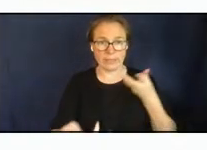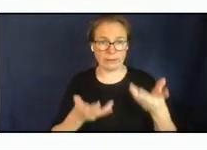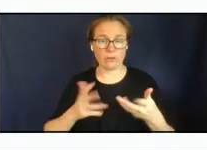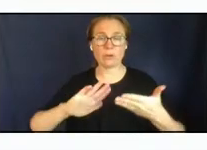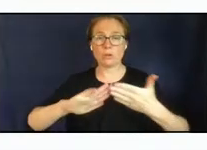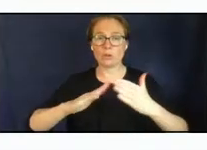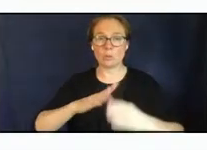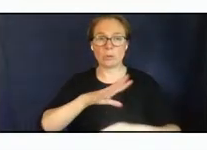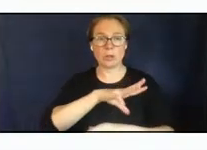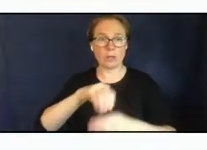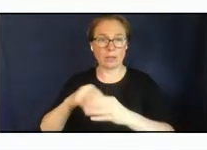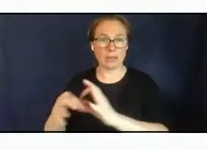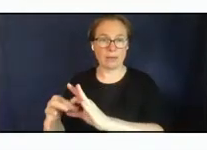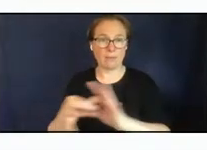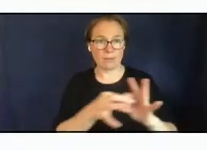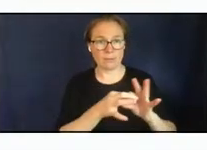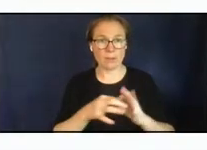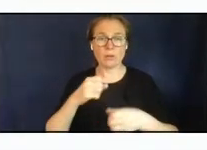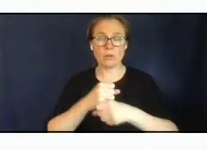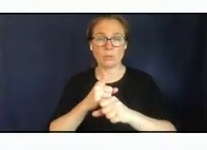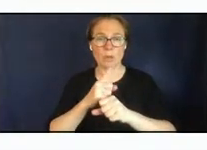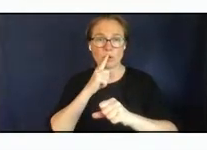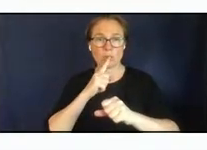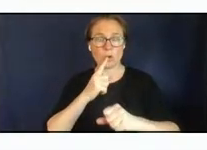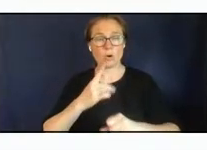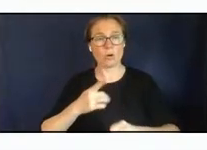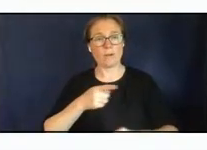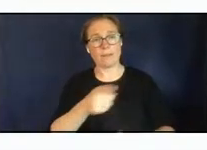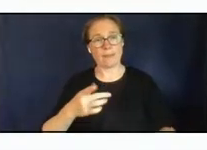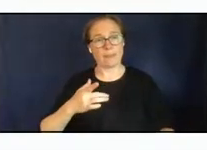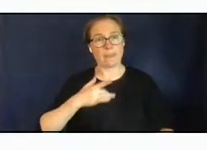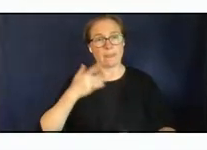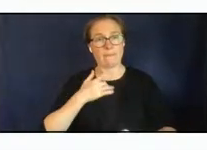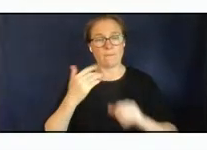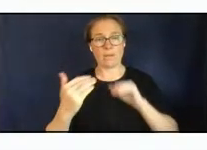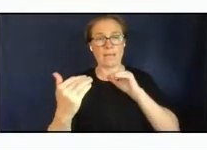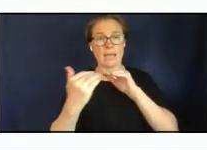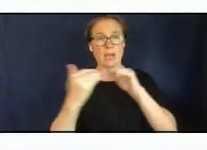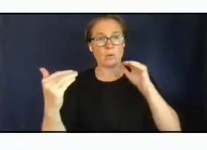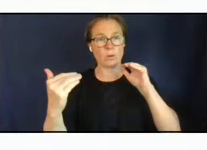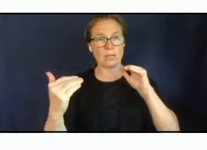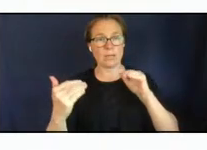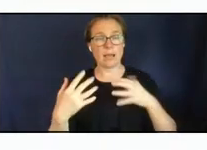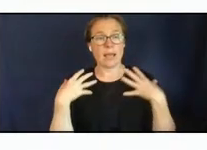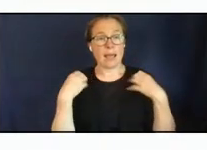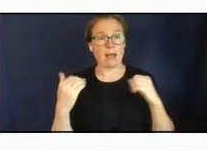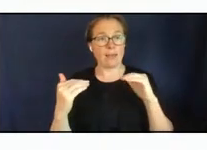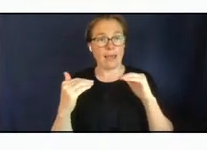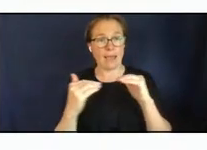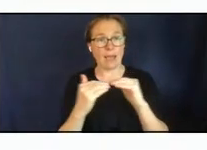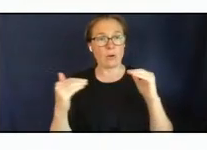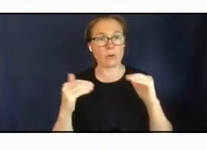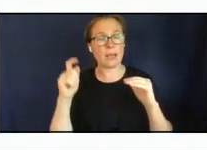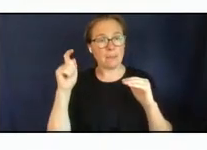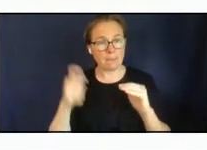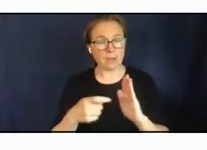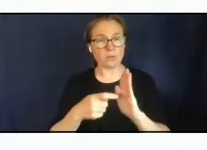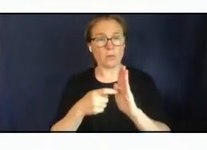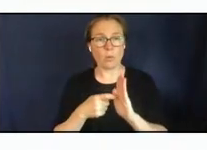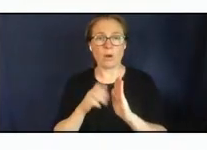achieve true bidirectional partnership. Health equity is an uphill battle that requires not only desire, but the commitment,